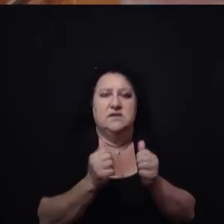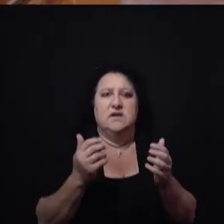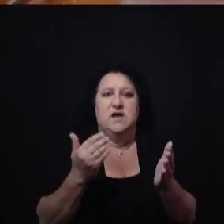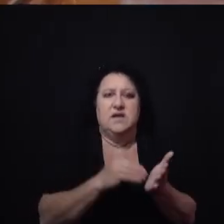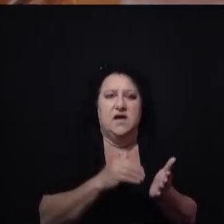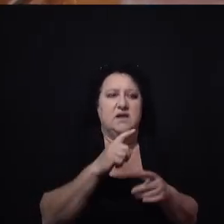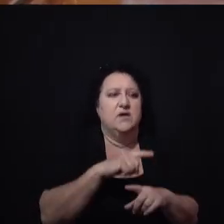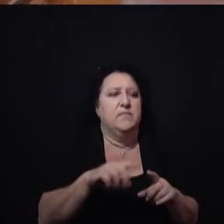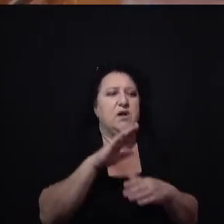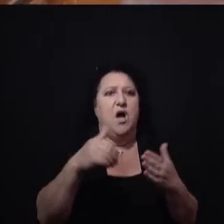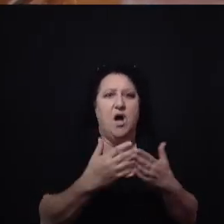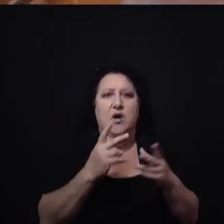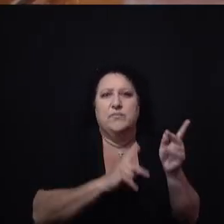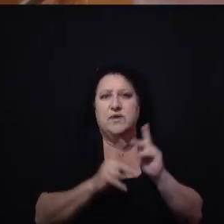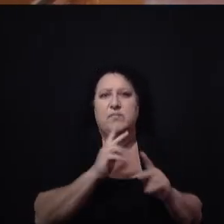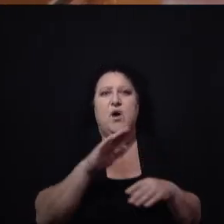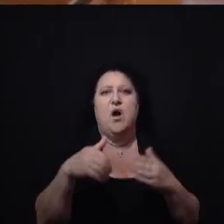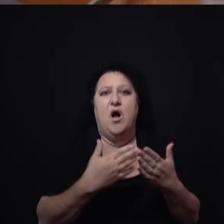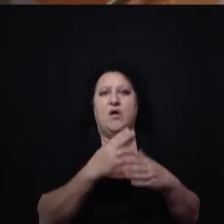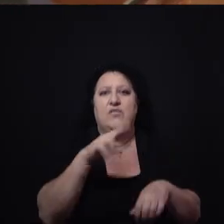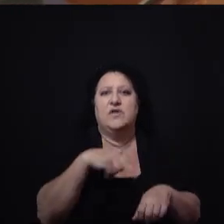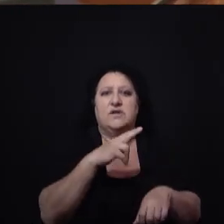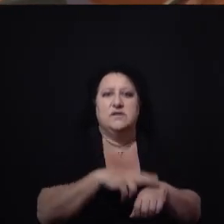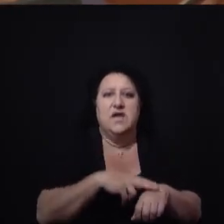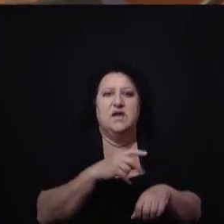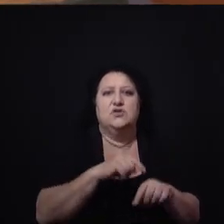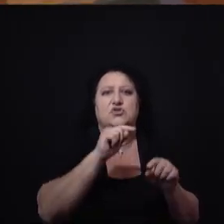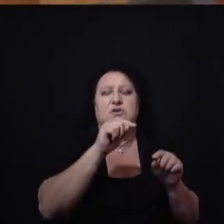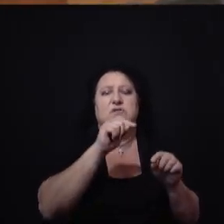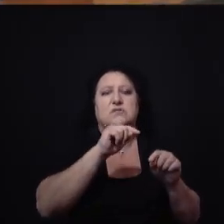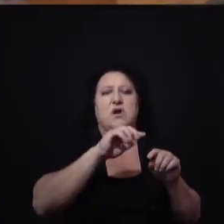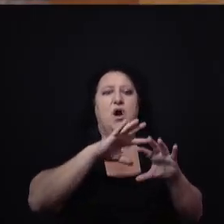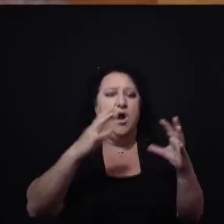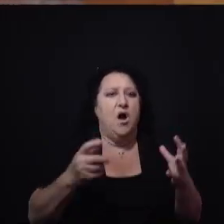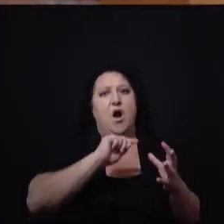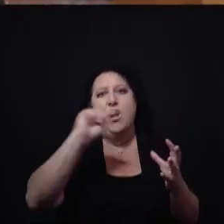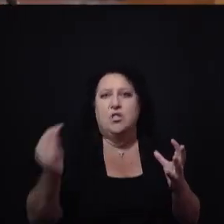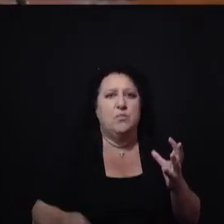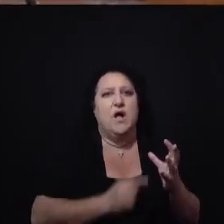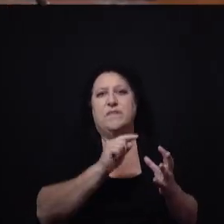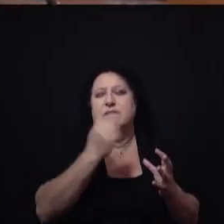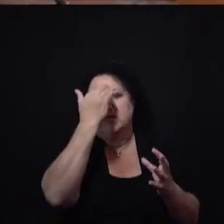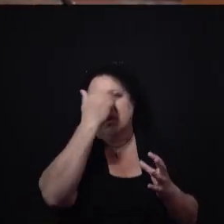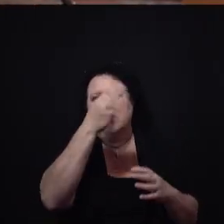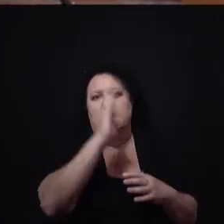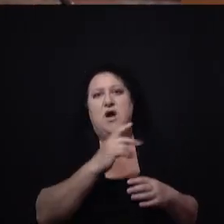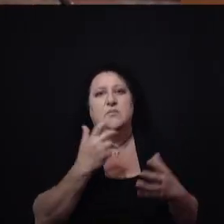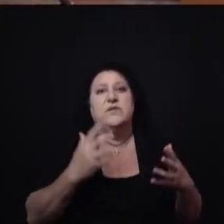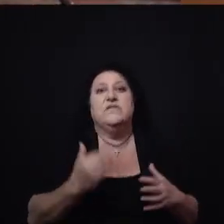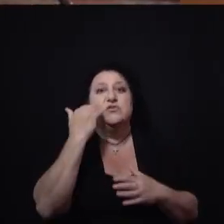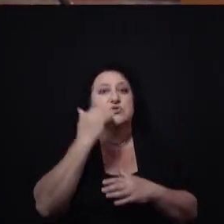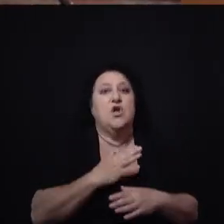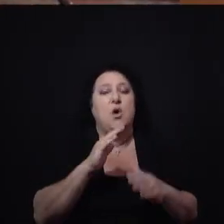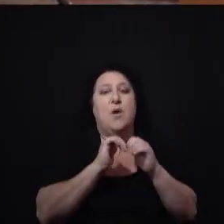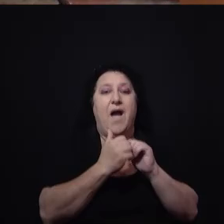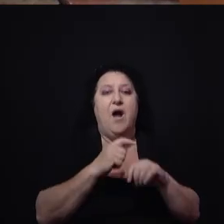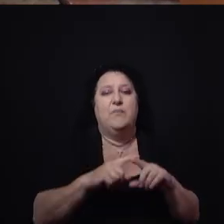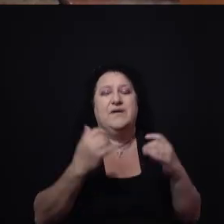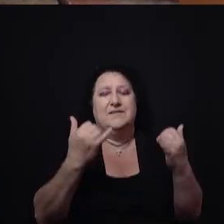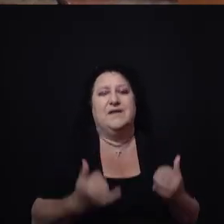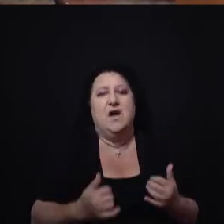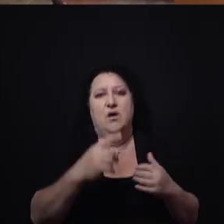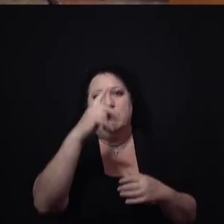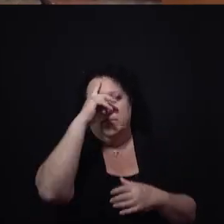world, how do they know the salvation of God? How is that possible? And now, we didn't know the how, but now Paul does by revelation. You